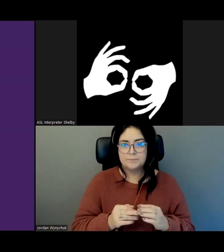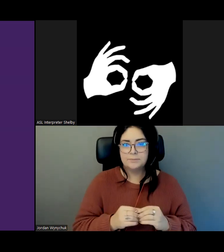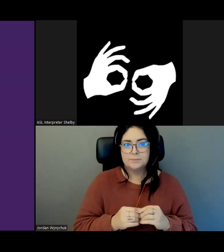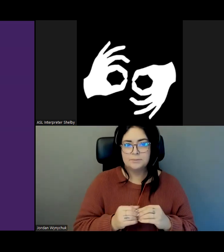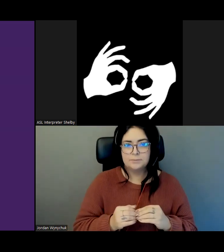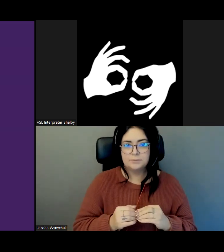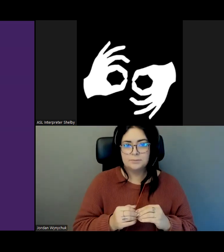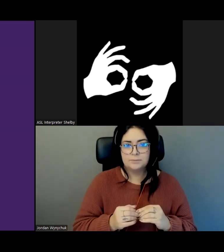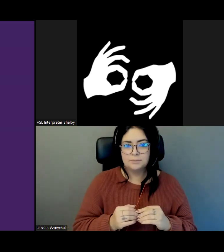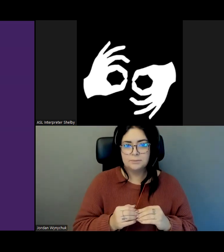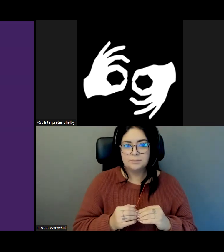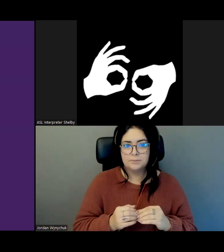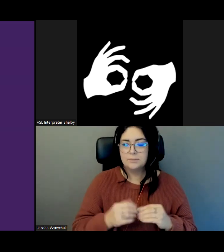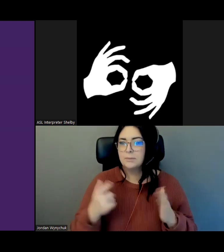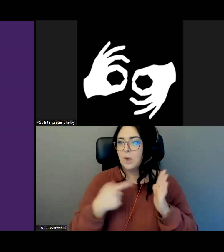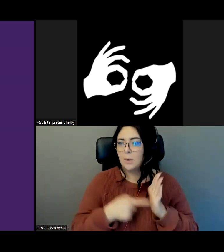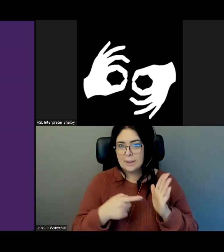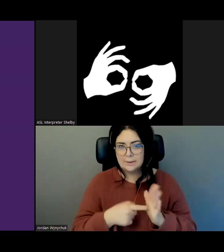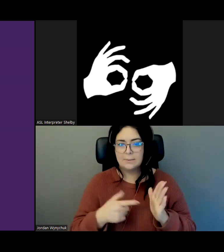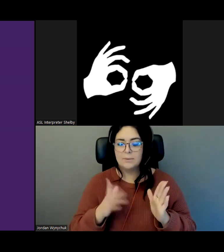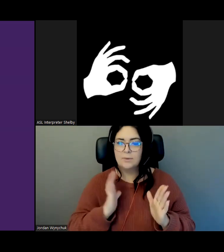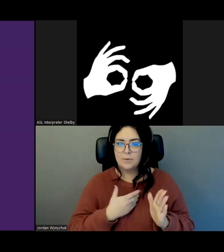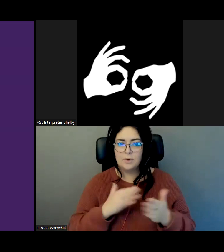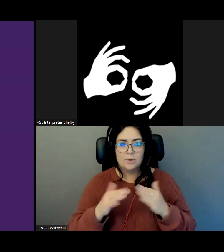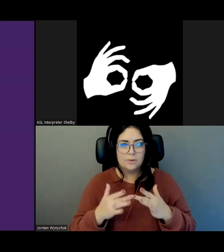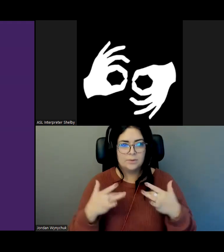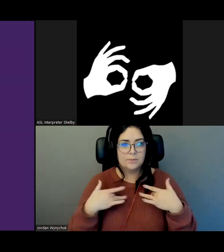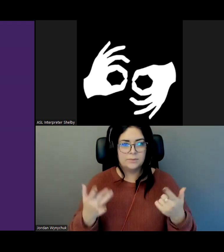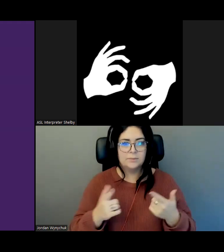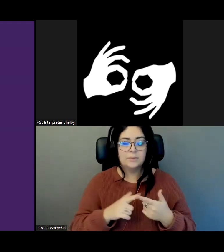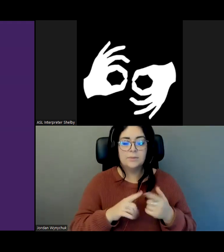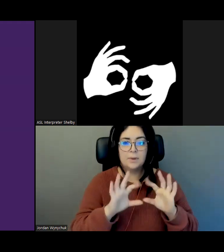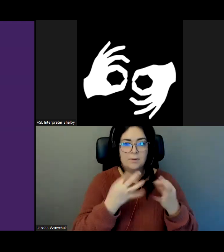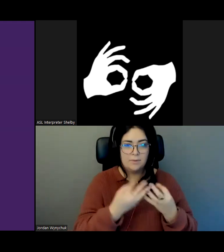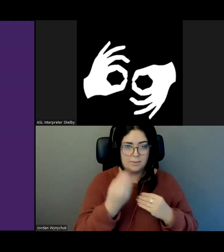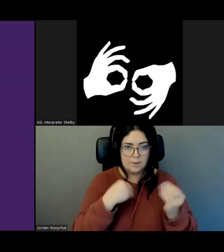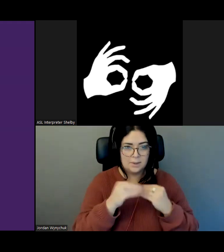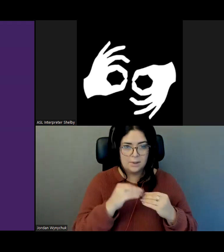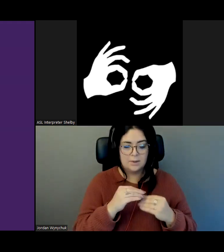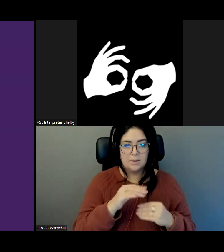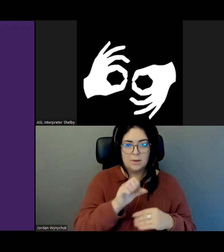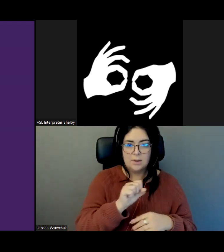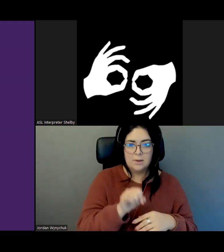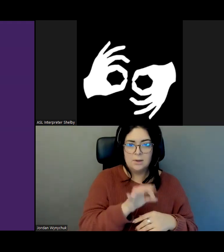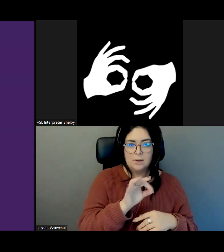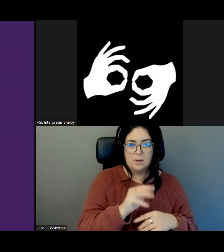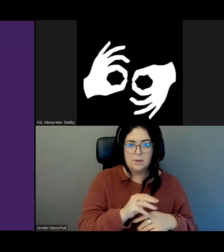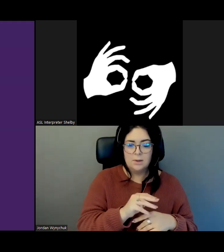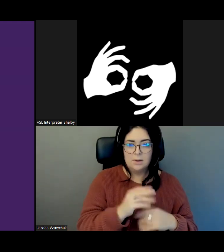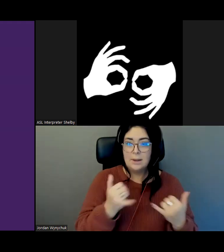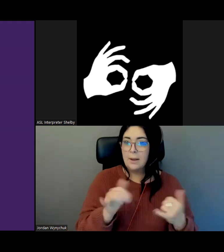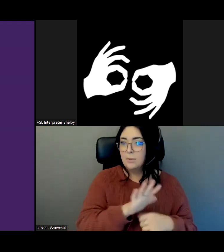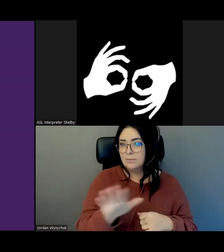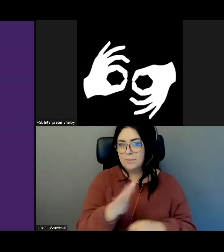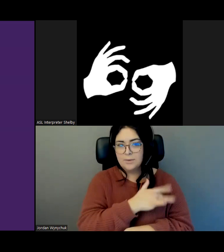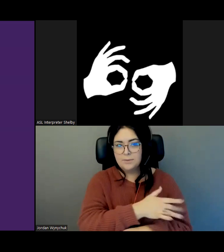And then again, some examples of our community events, our Chosen Family Dinner at St. John's Farmers Market and province-wide now.